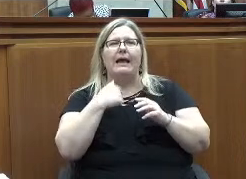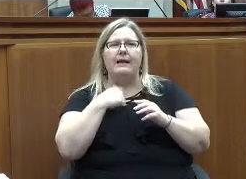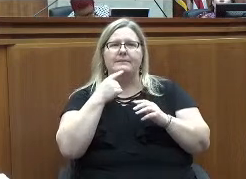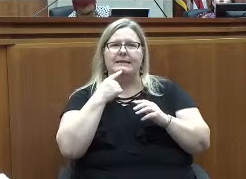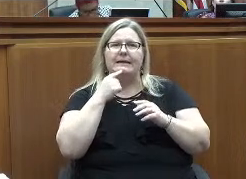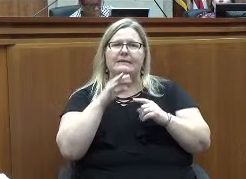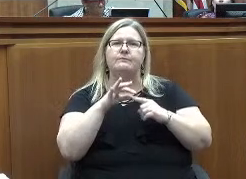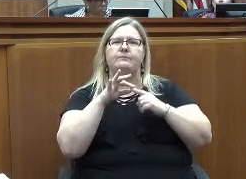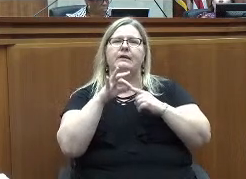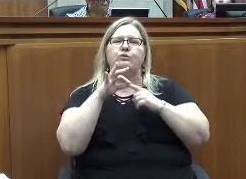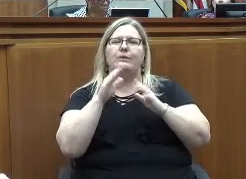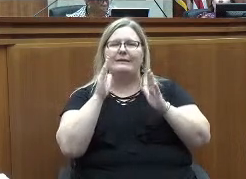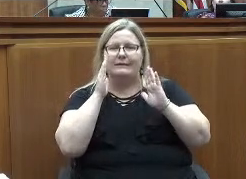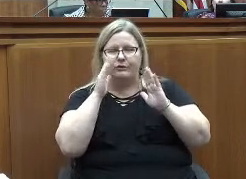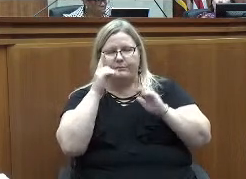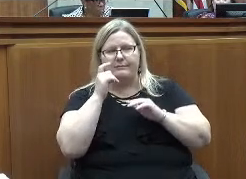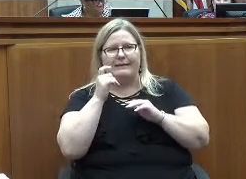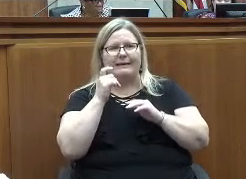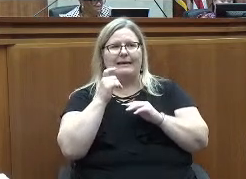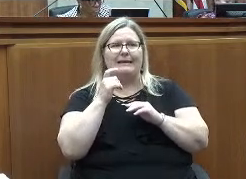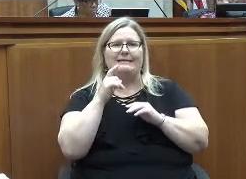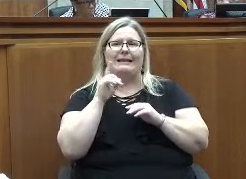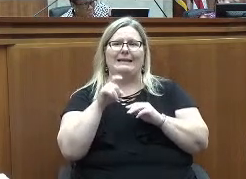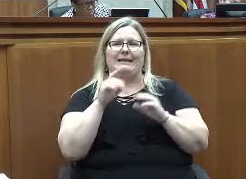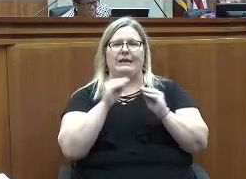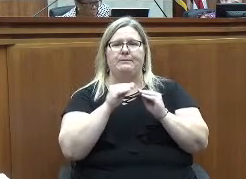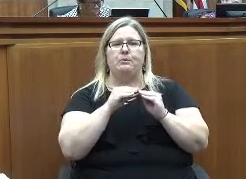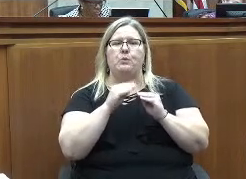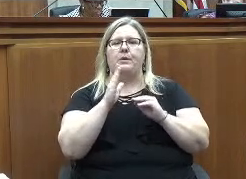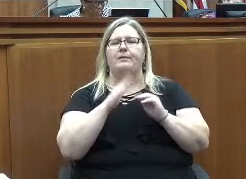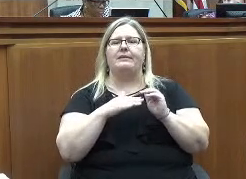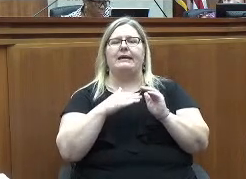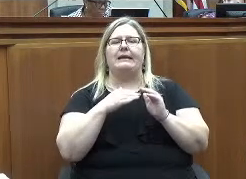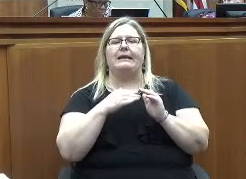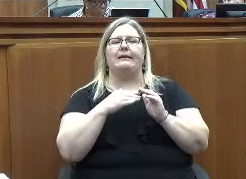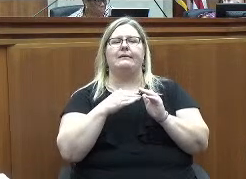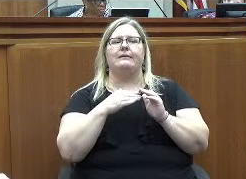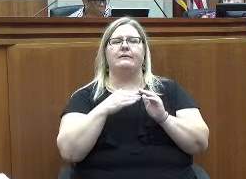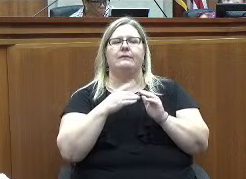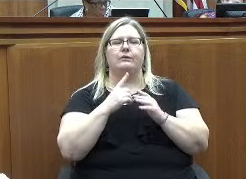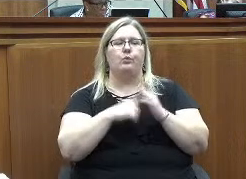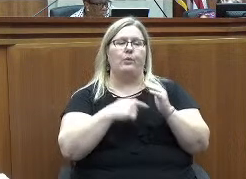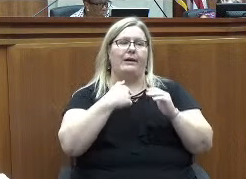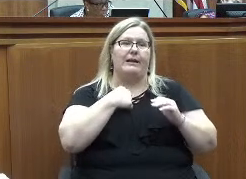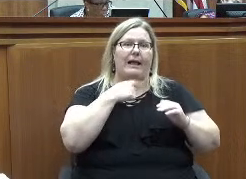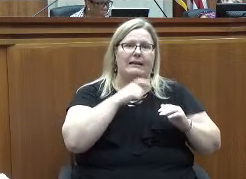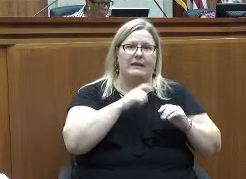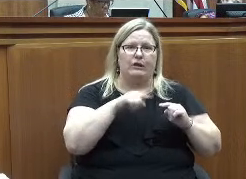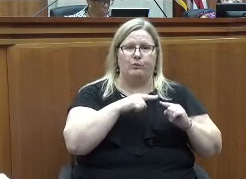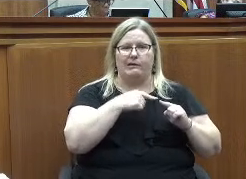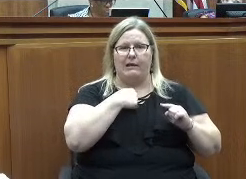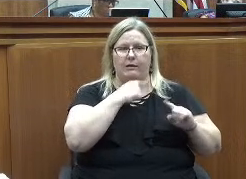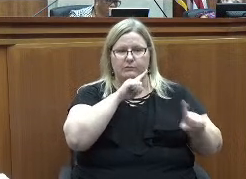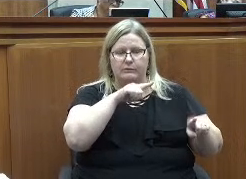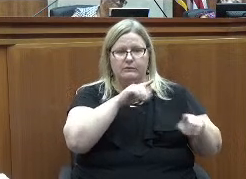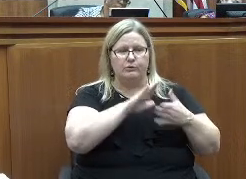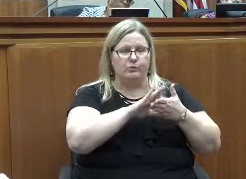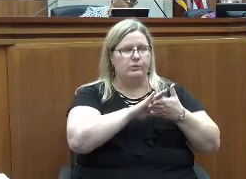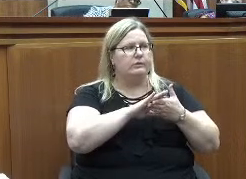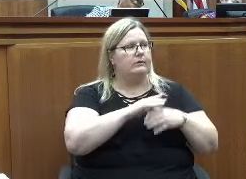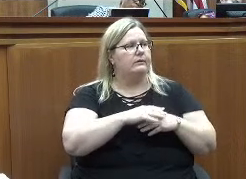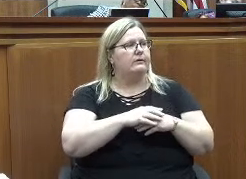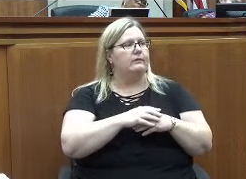special attention because they need more than what I would need when I was going to school.